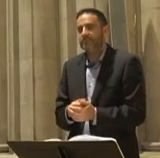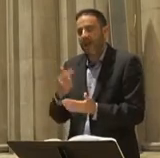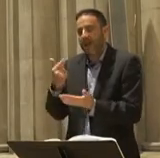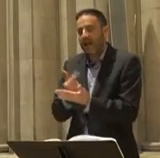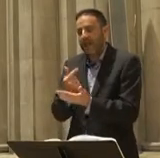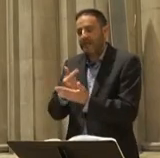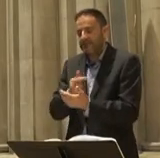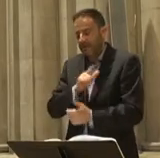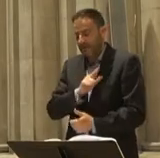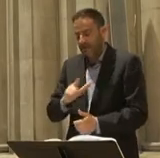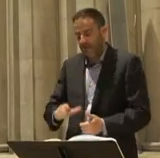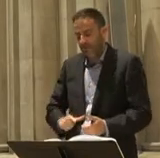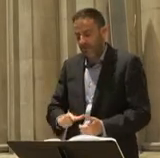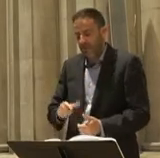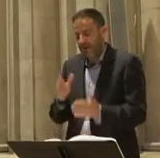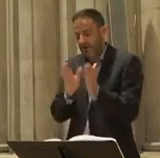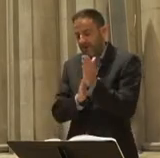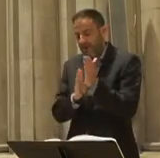The Gospel of the Lord.